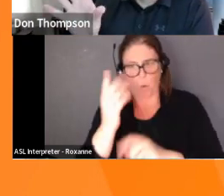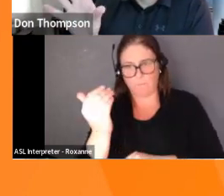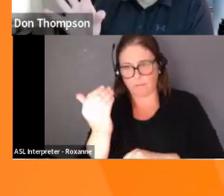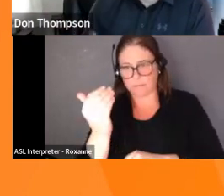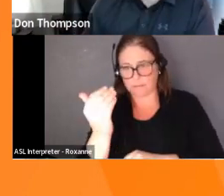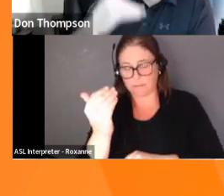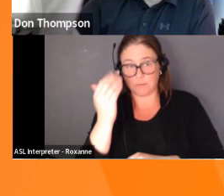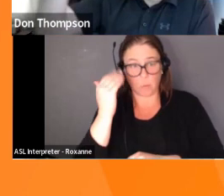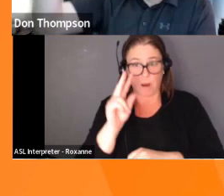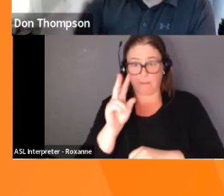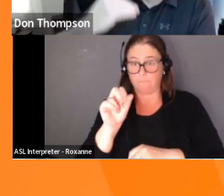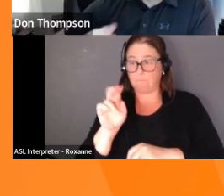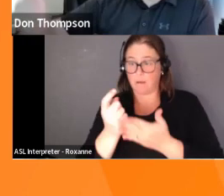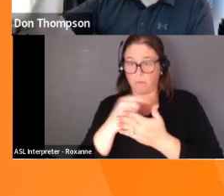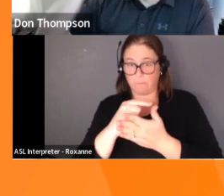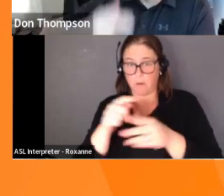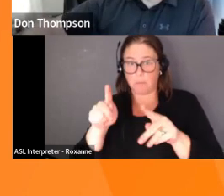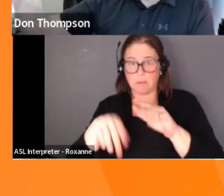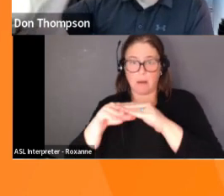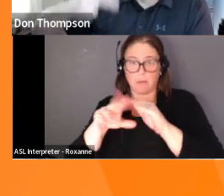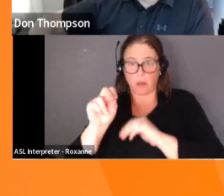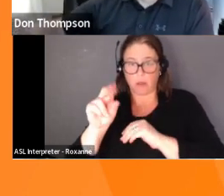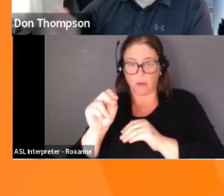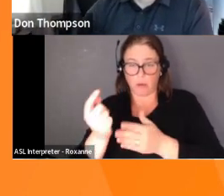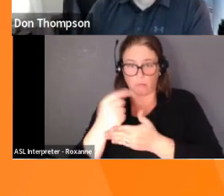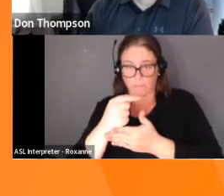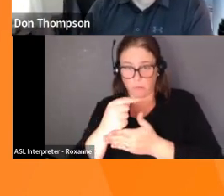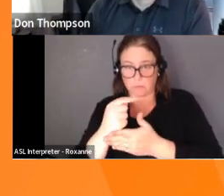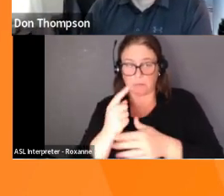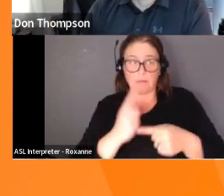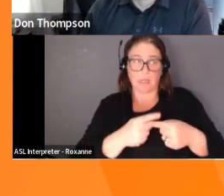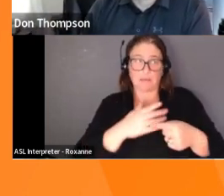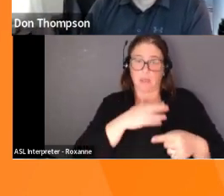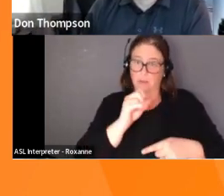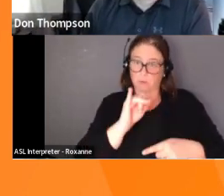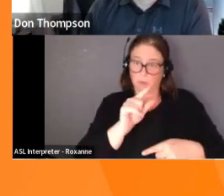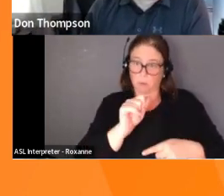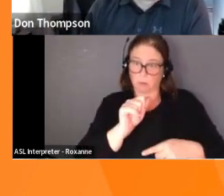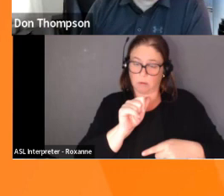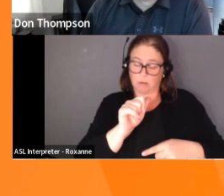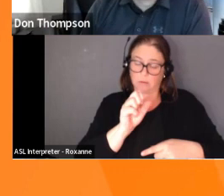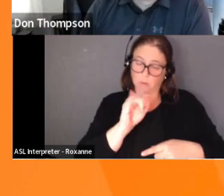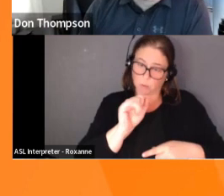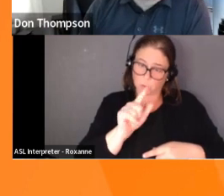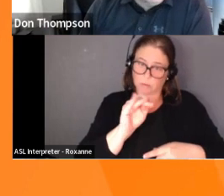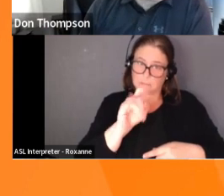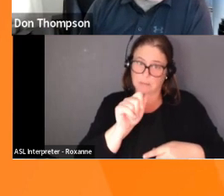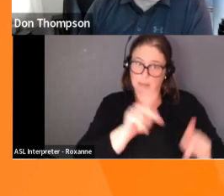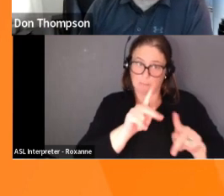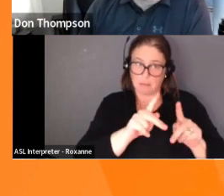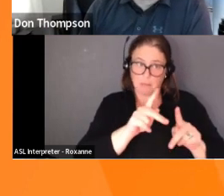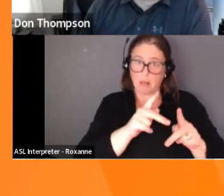the 30 plus my social following, which can get me up and moving quicker. Okay, and